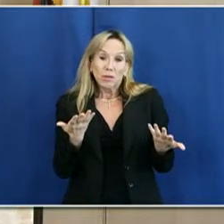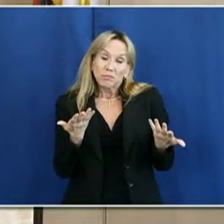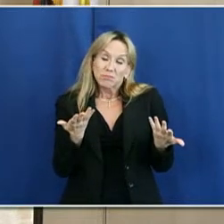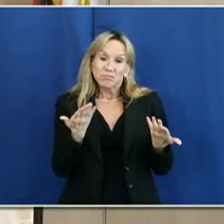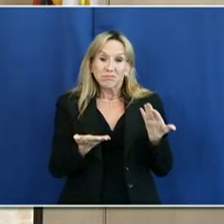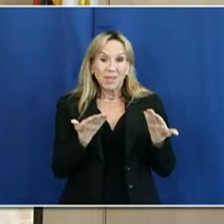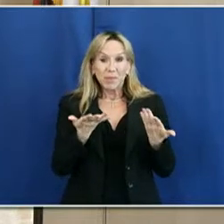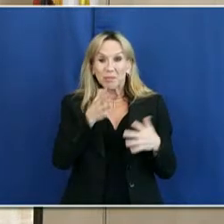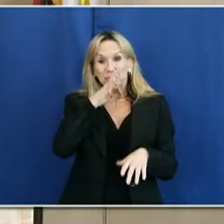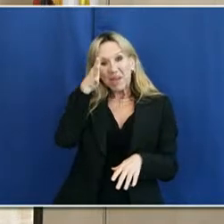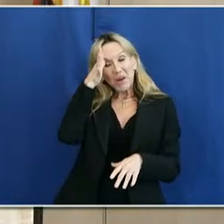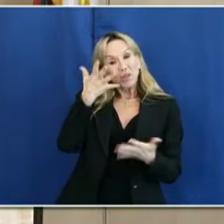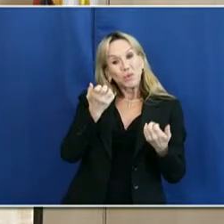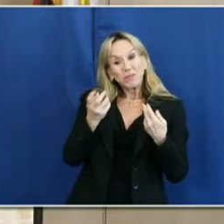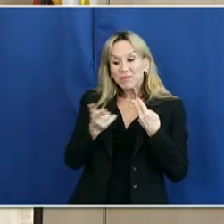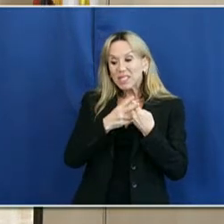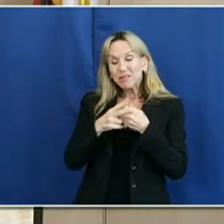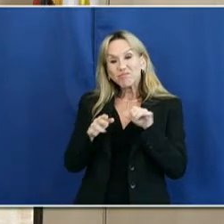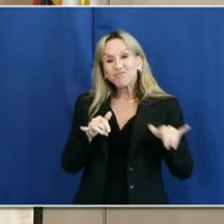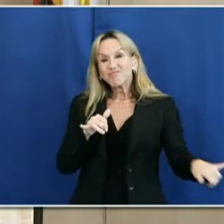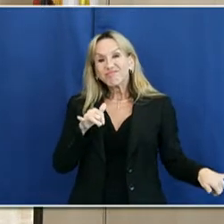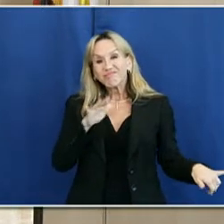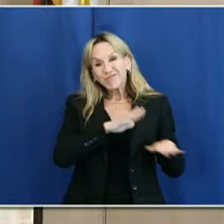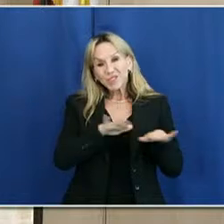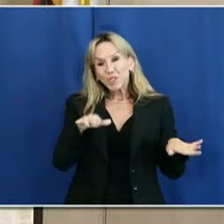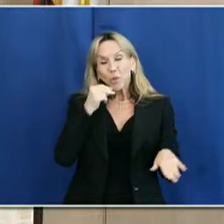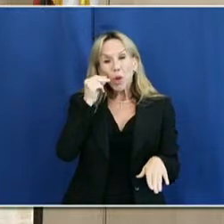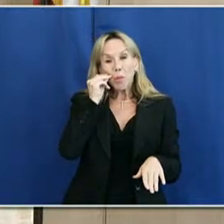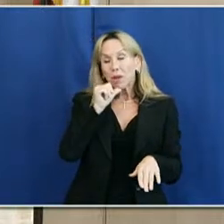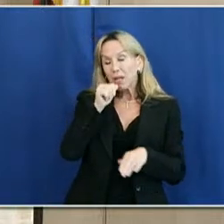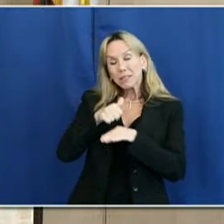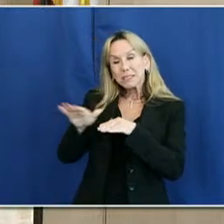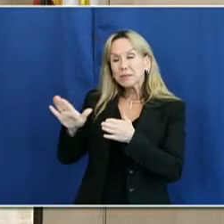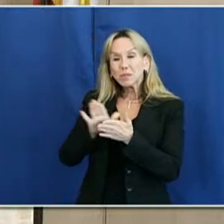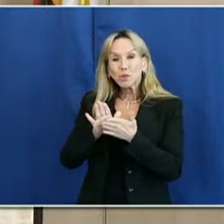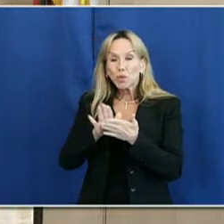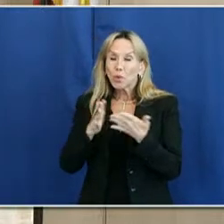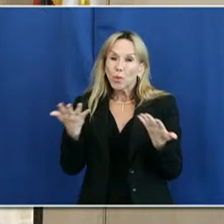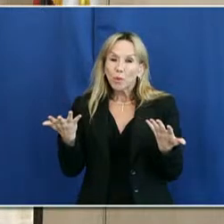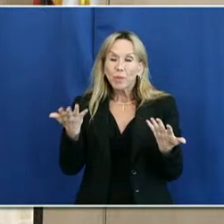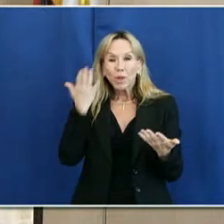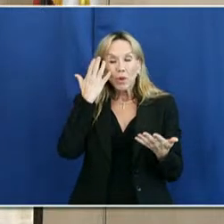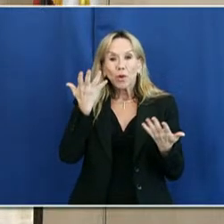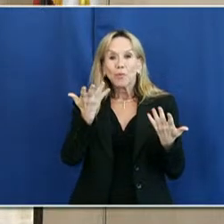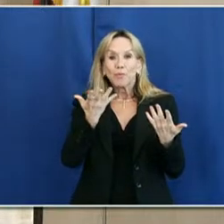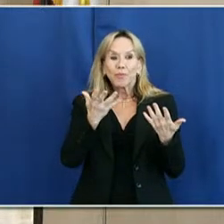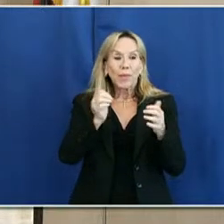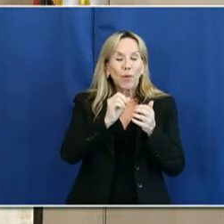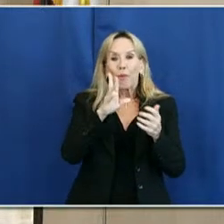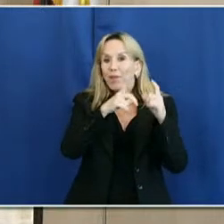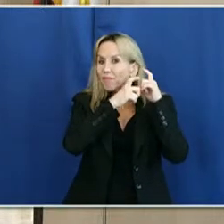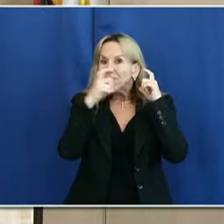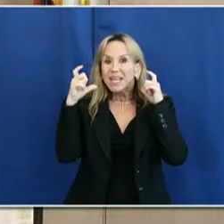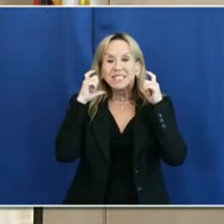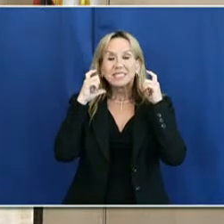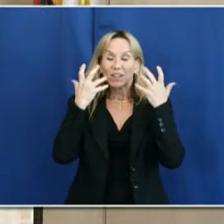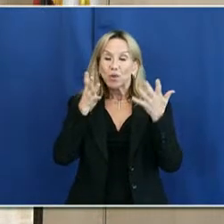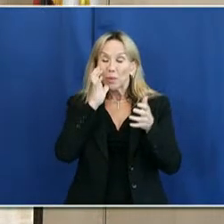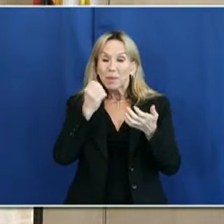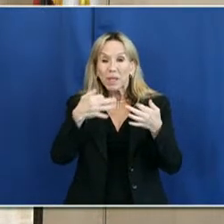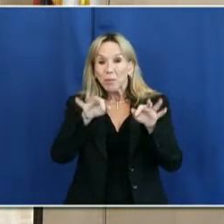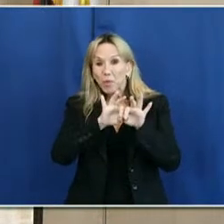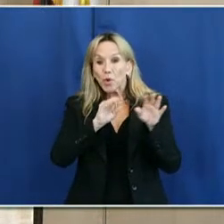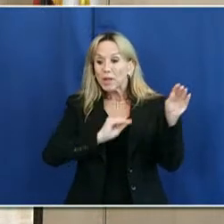to keep their children at home and not send them to school, face coverings, as well as movement in the